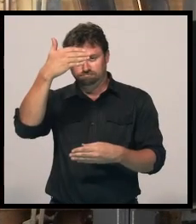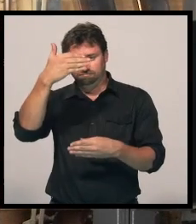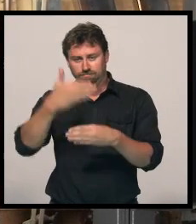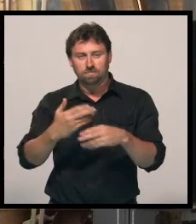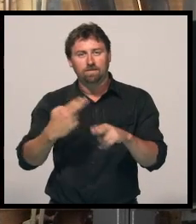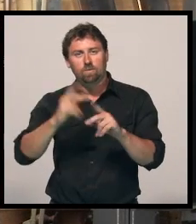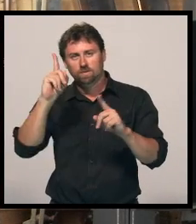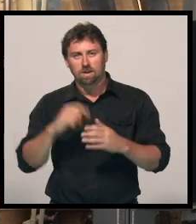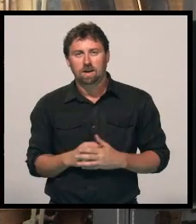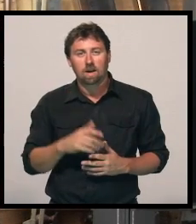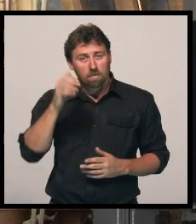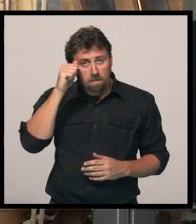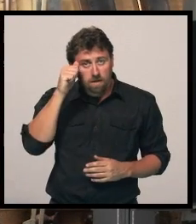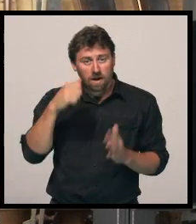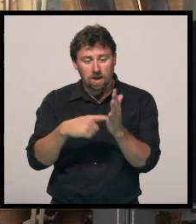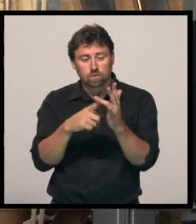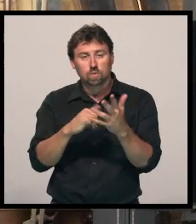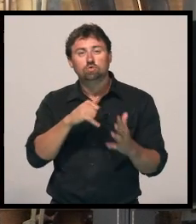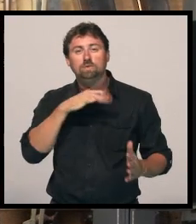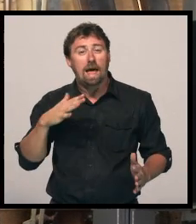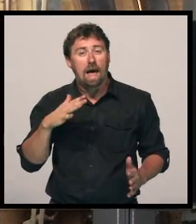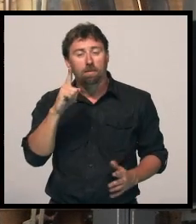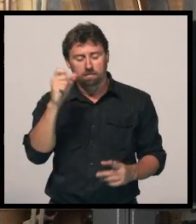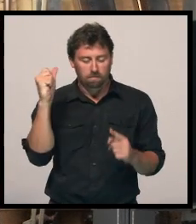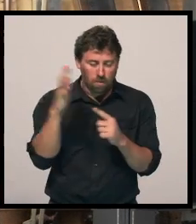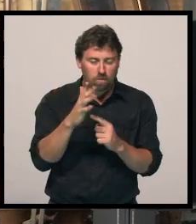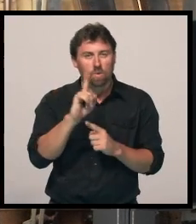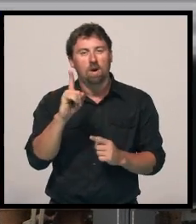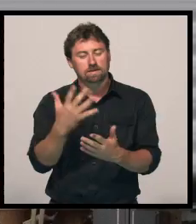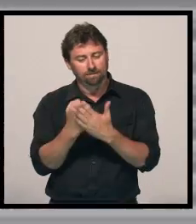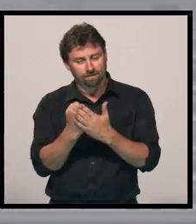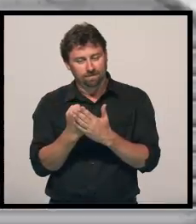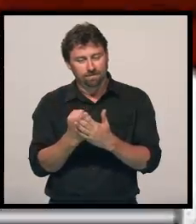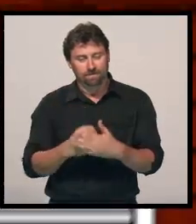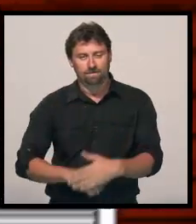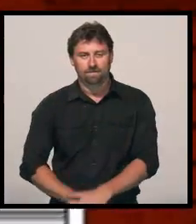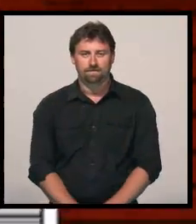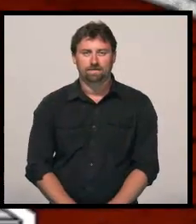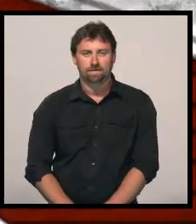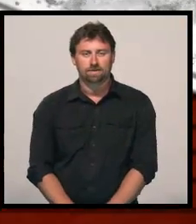week and saying remember to keep it sharp, but more importantly, keep it safe.